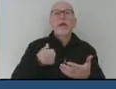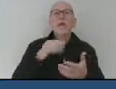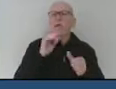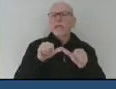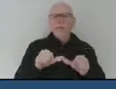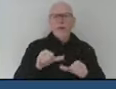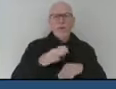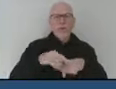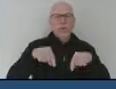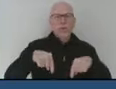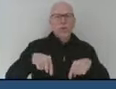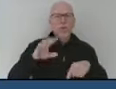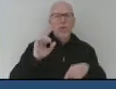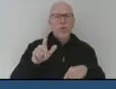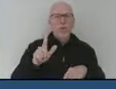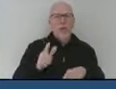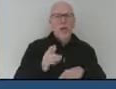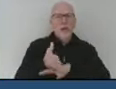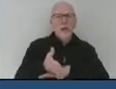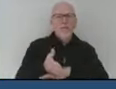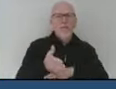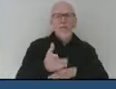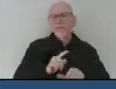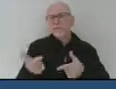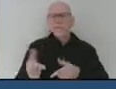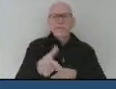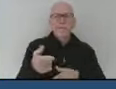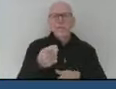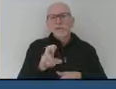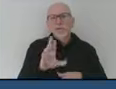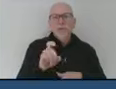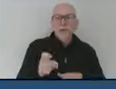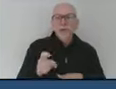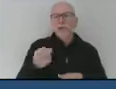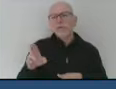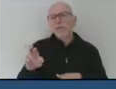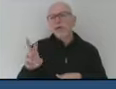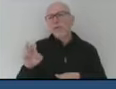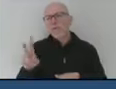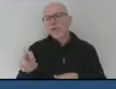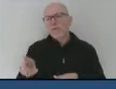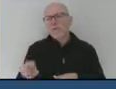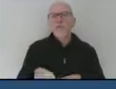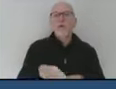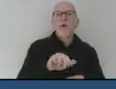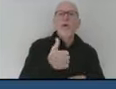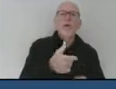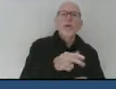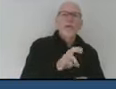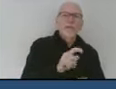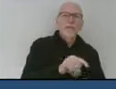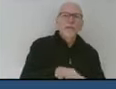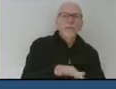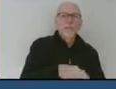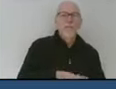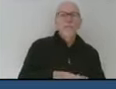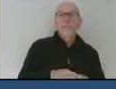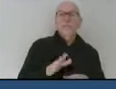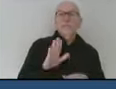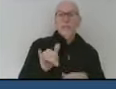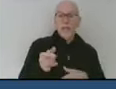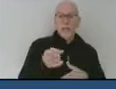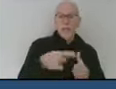call after we hear from Dr. Box and Dr. Weaver and our three guests. And then by next